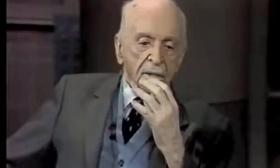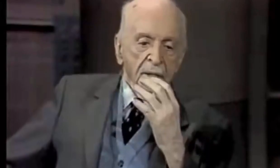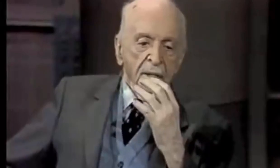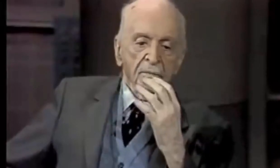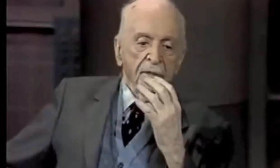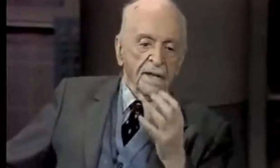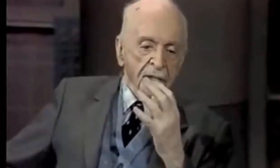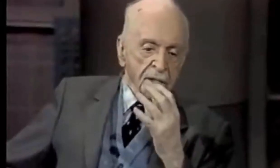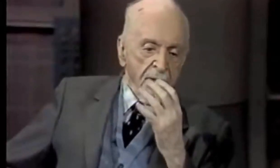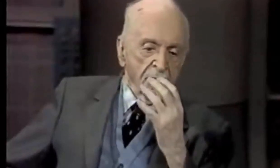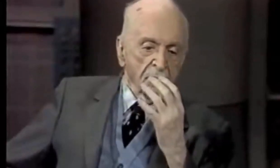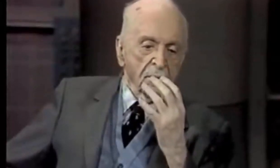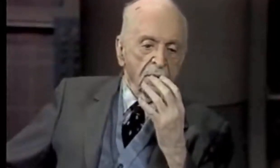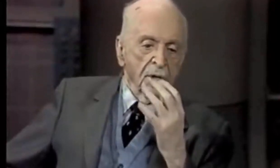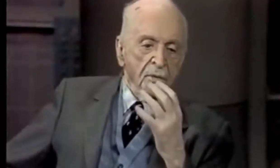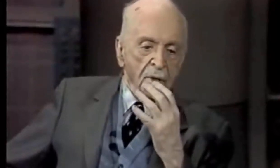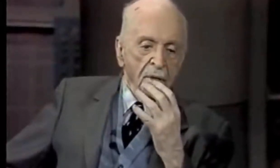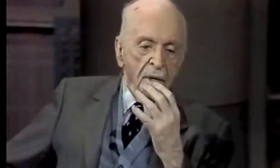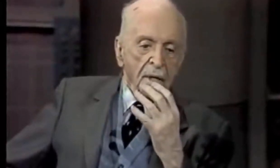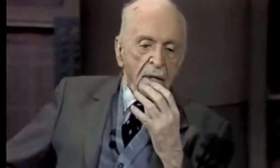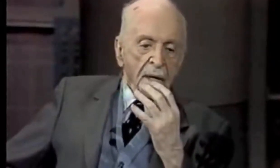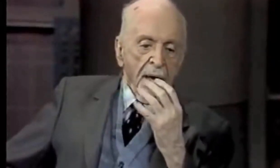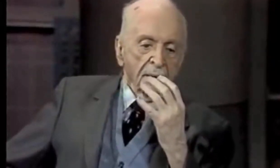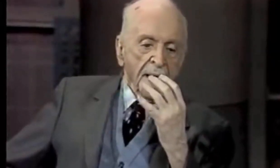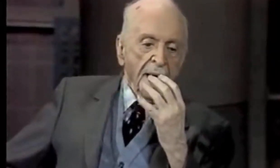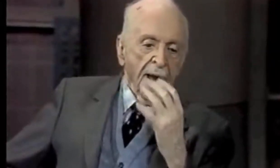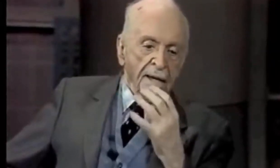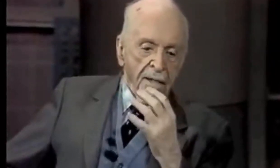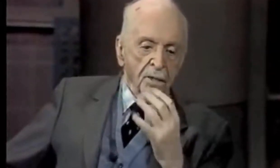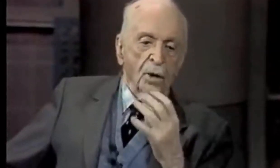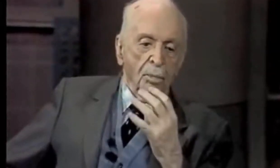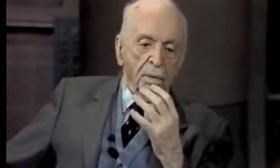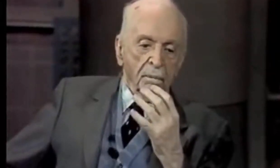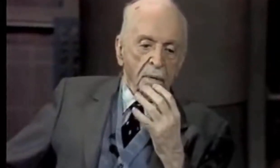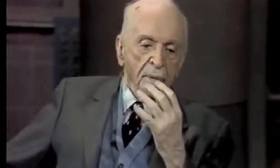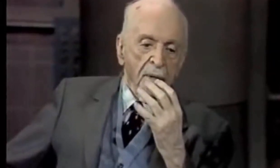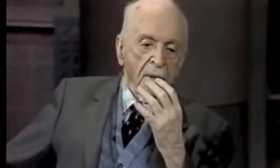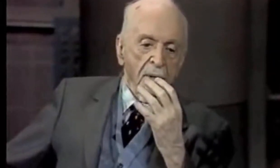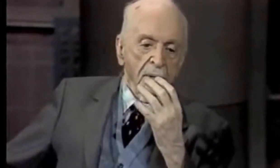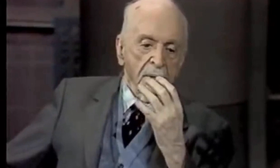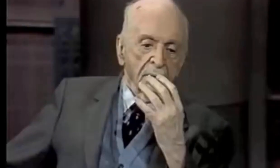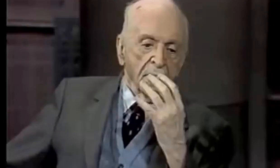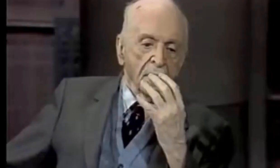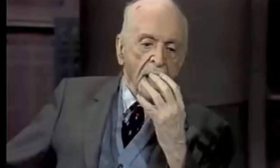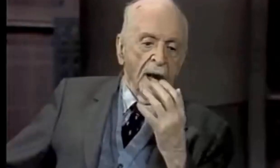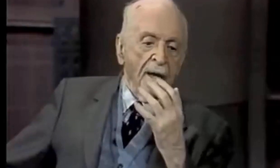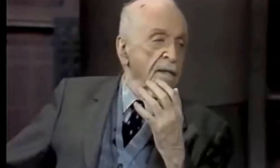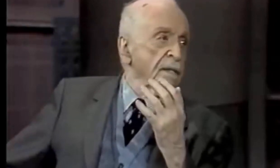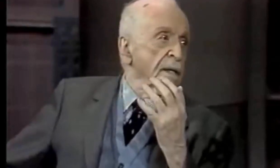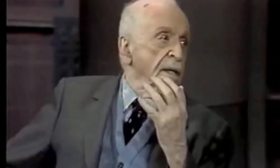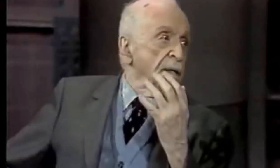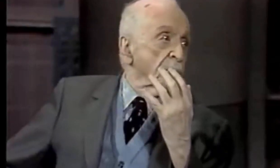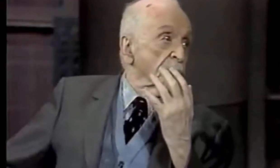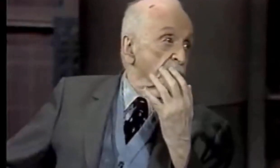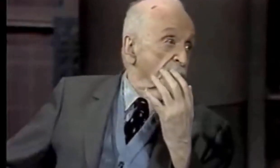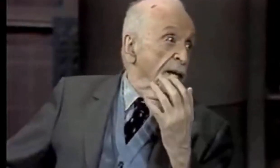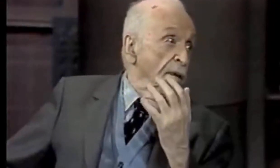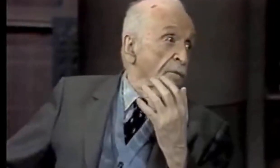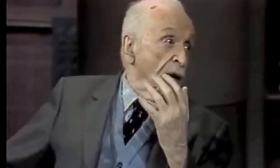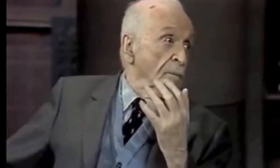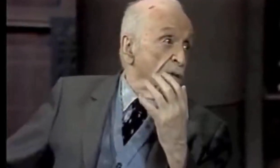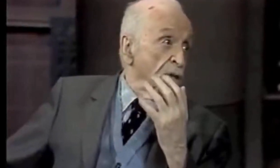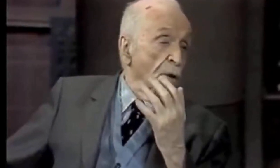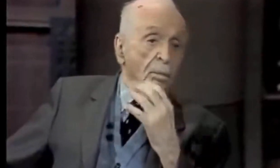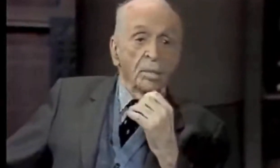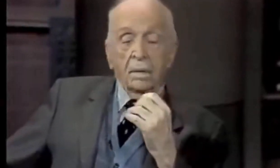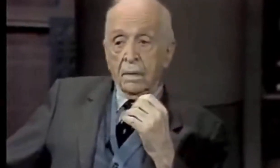washed the faces of the children, and they hated soap because their eyes were stinging